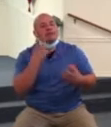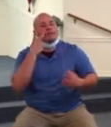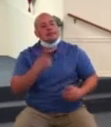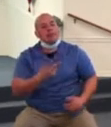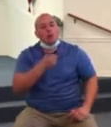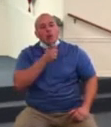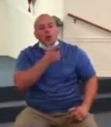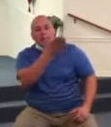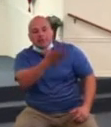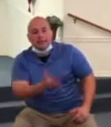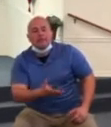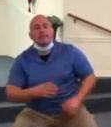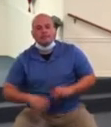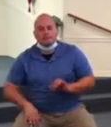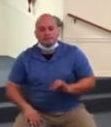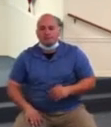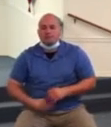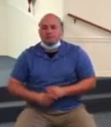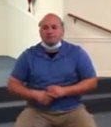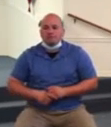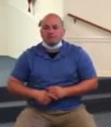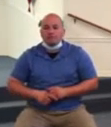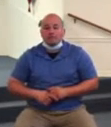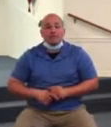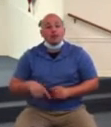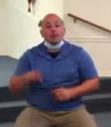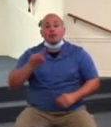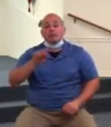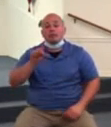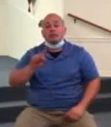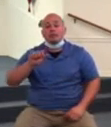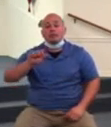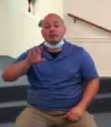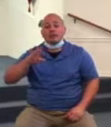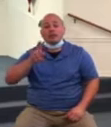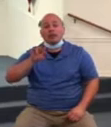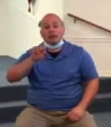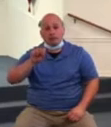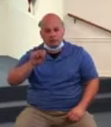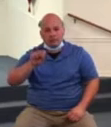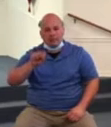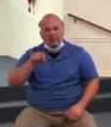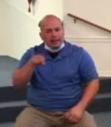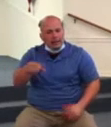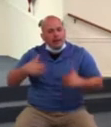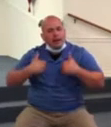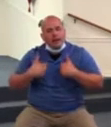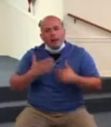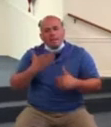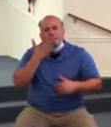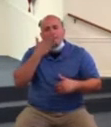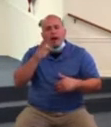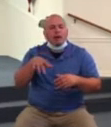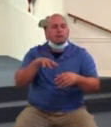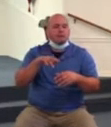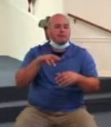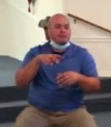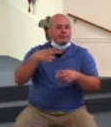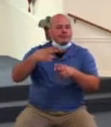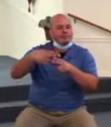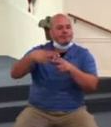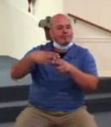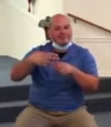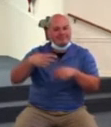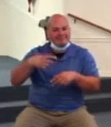is from God. Zacchaeus was a man of poor reputation, a chief tax collector. If